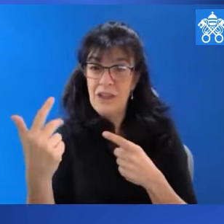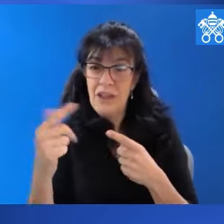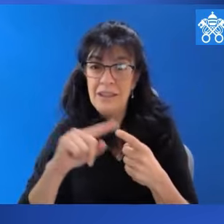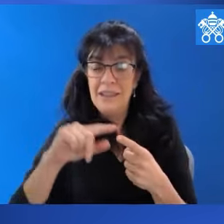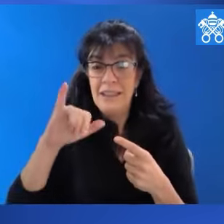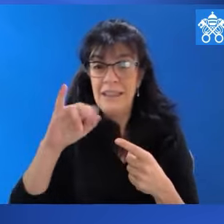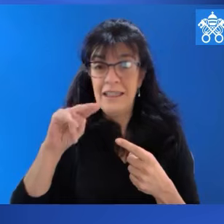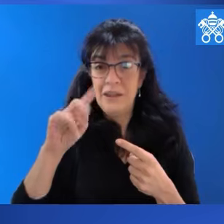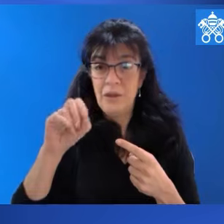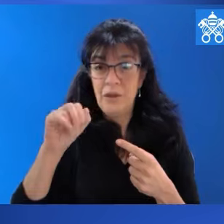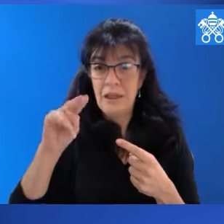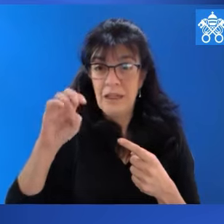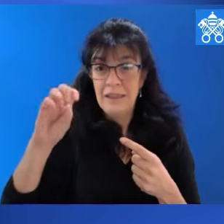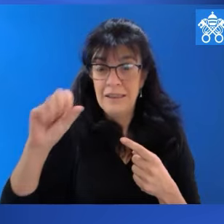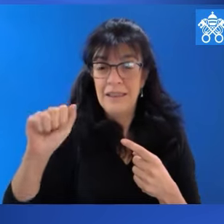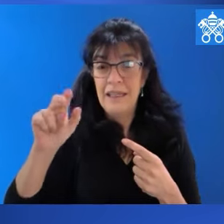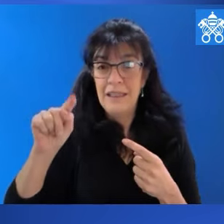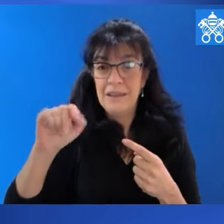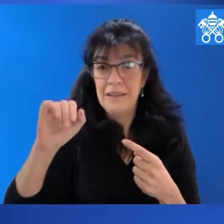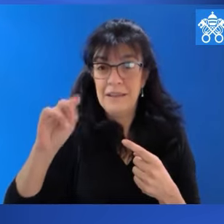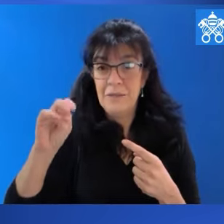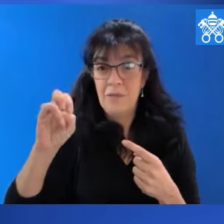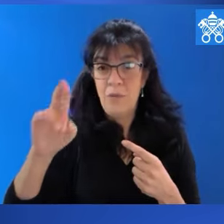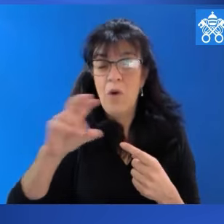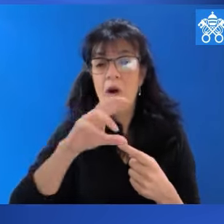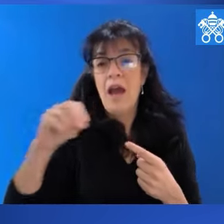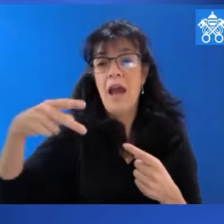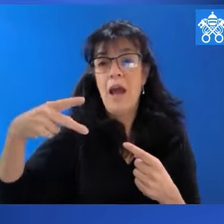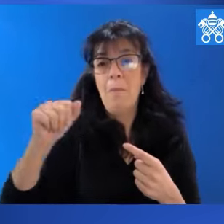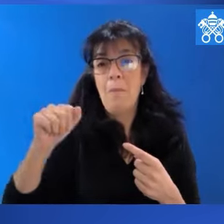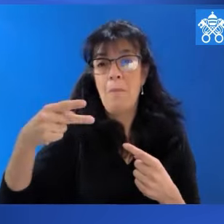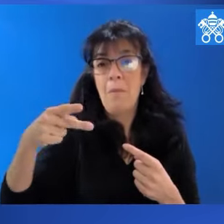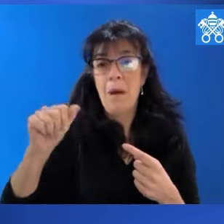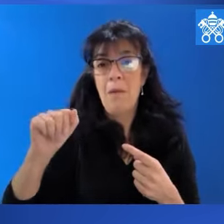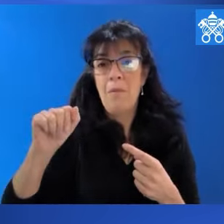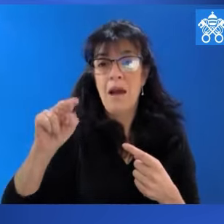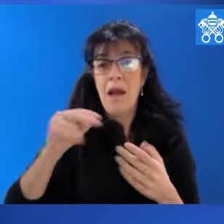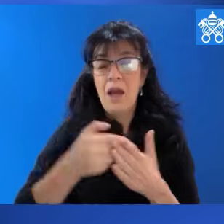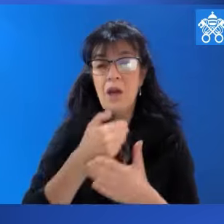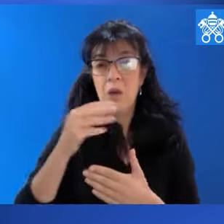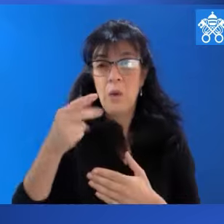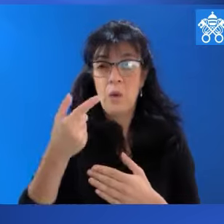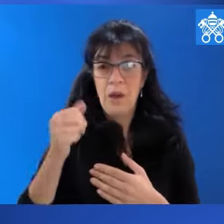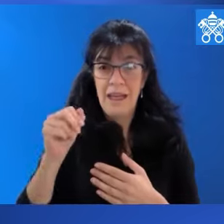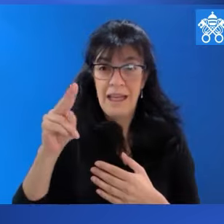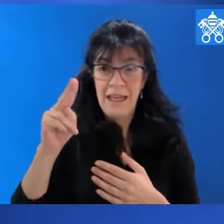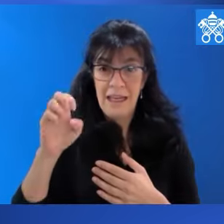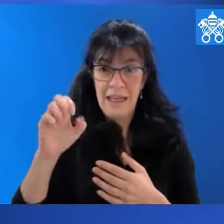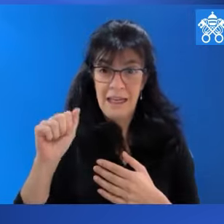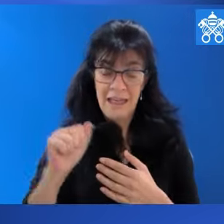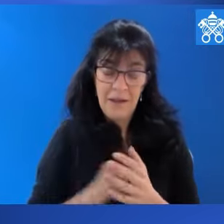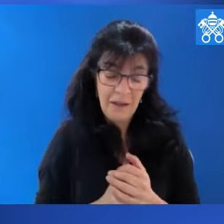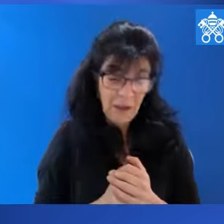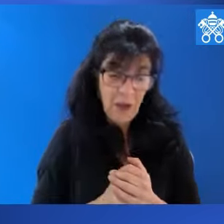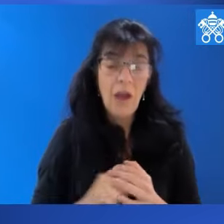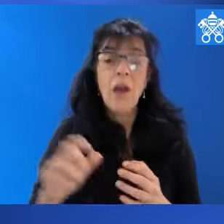are Indonesia, Timor-Est, Singapore, and Papua New Guinea. We could say at 87 years old,